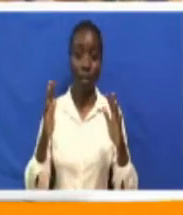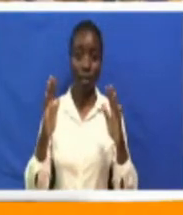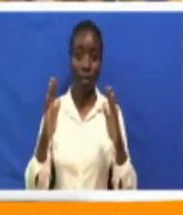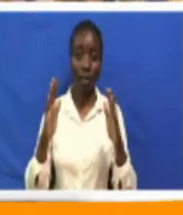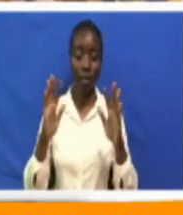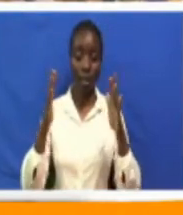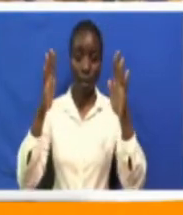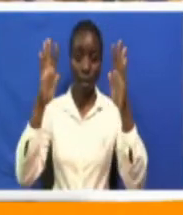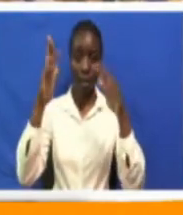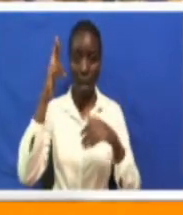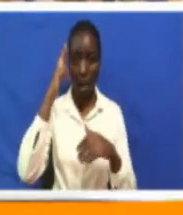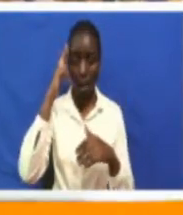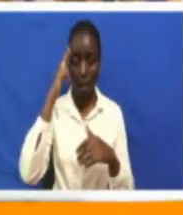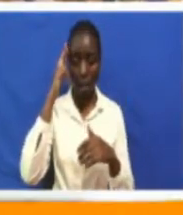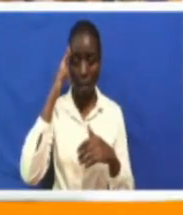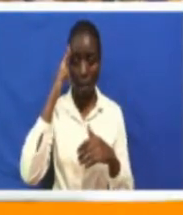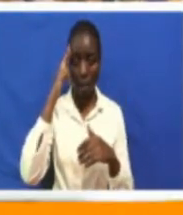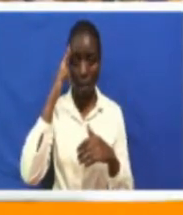foreign